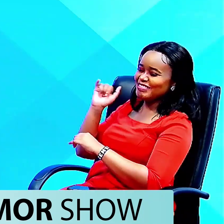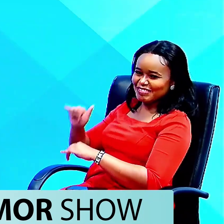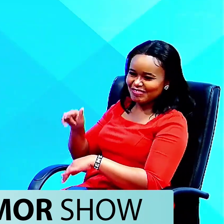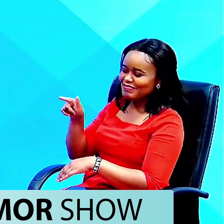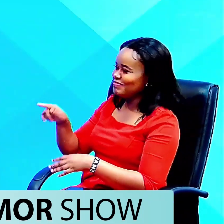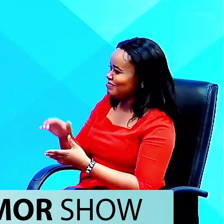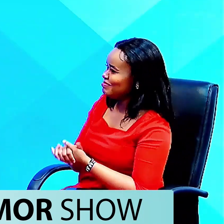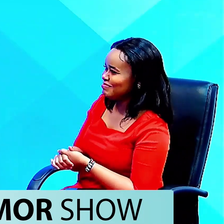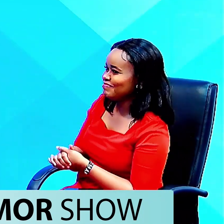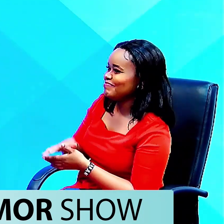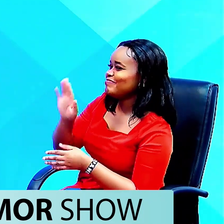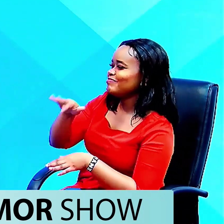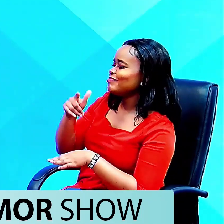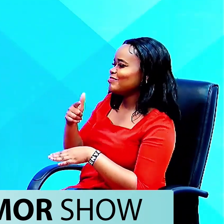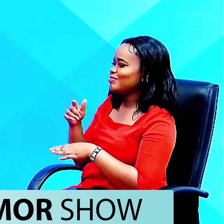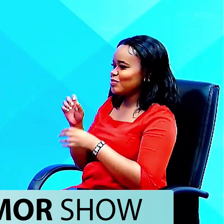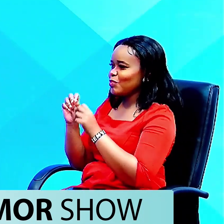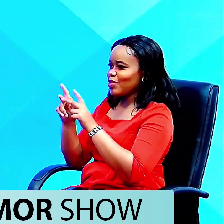That is nice.